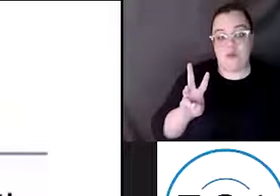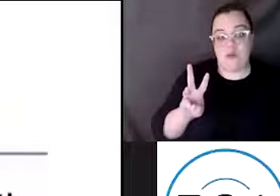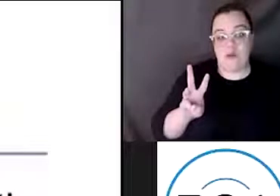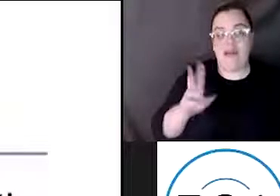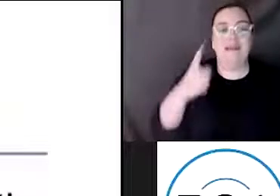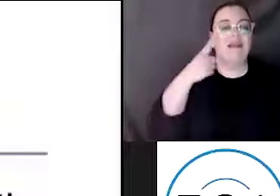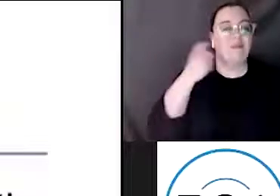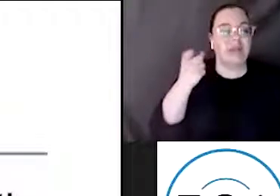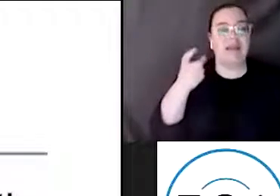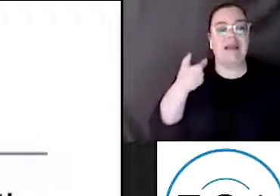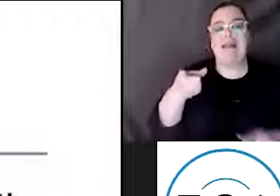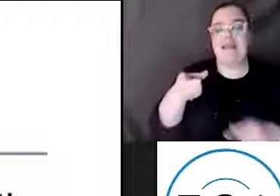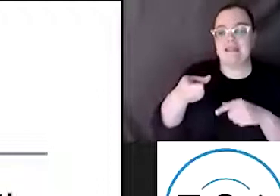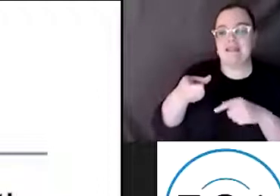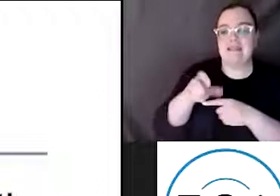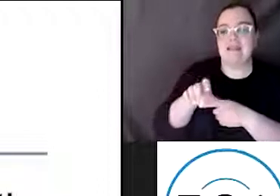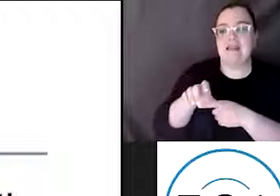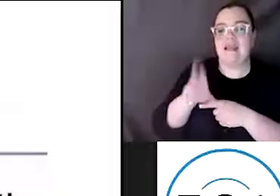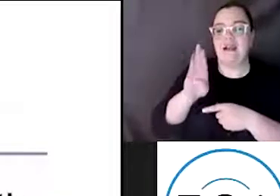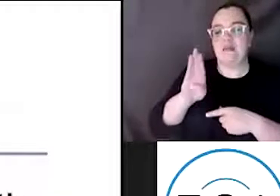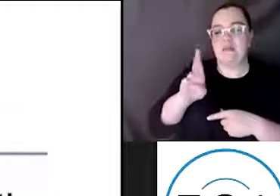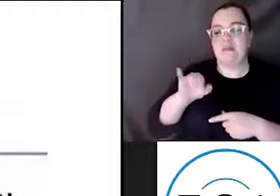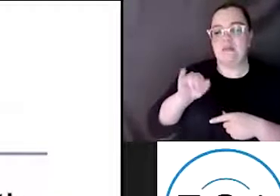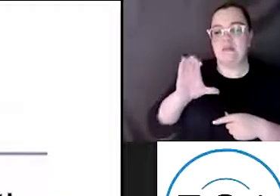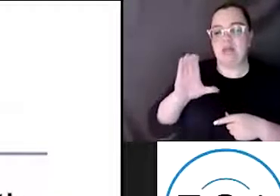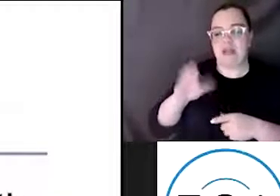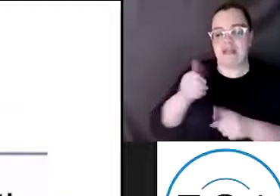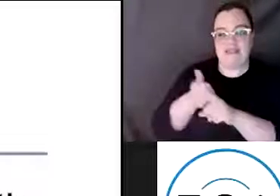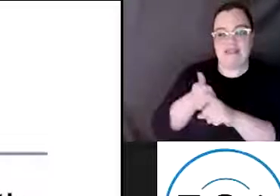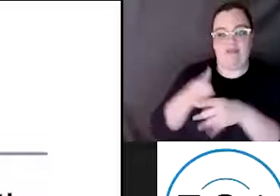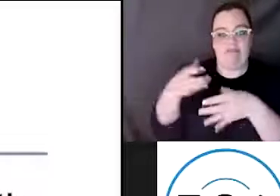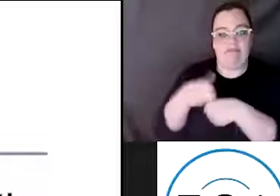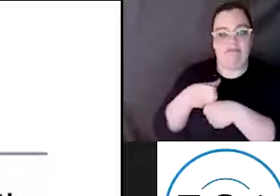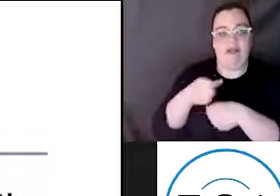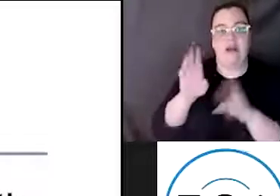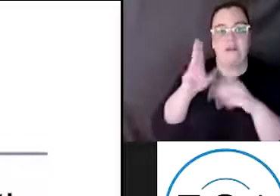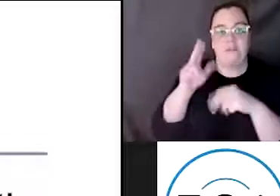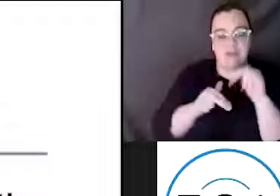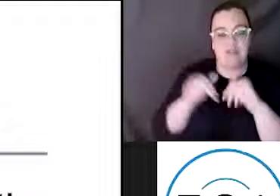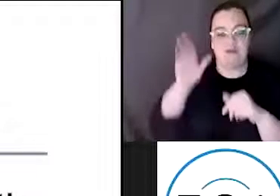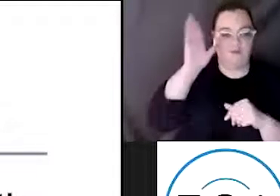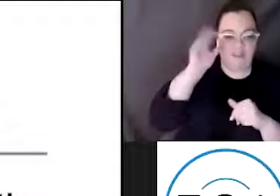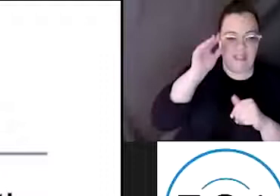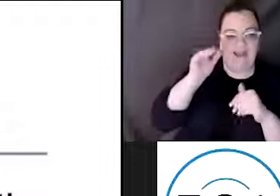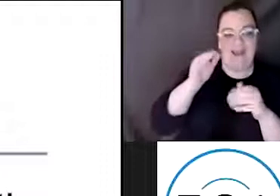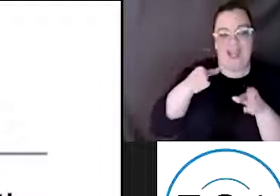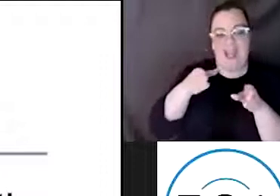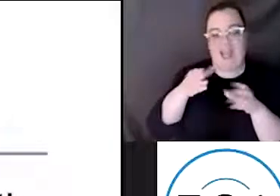new building. Correct. Oh, that's a good point. Yeah, so it's for